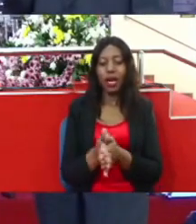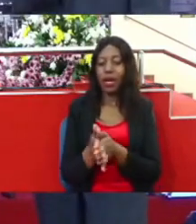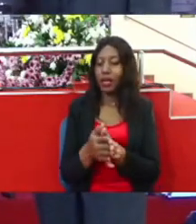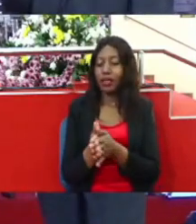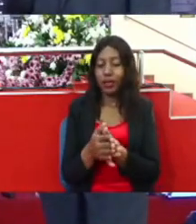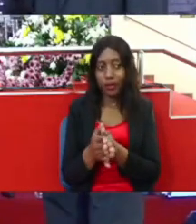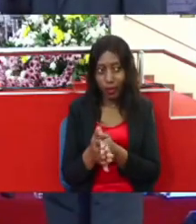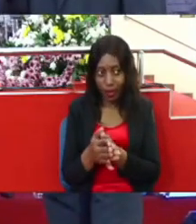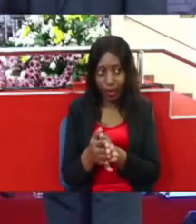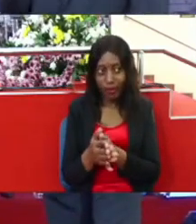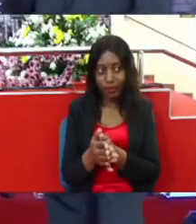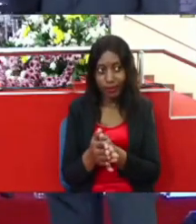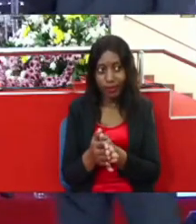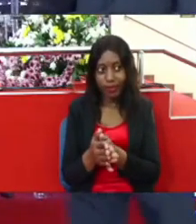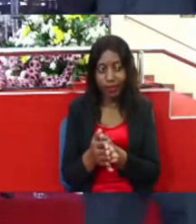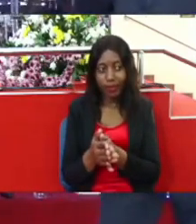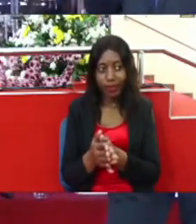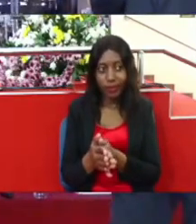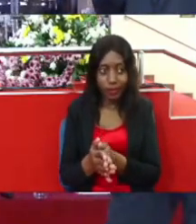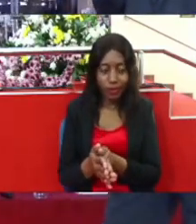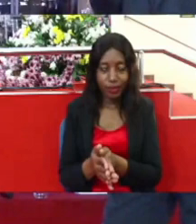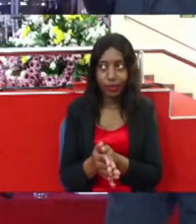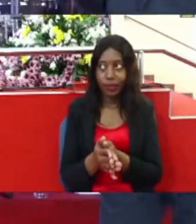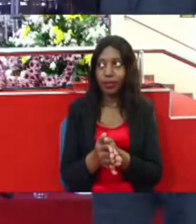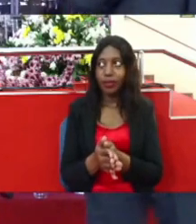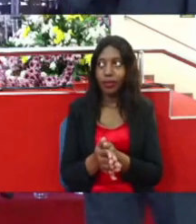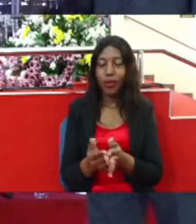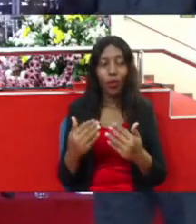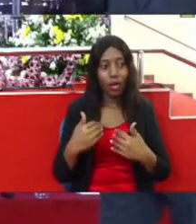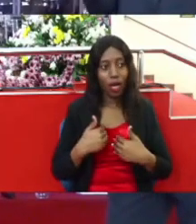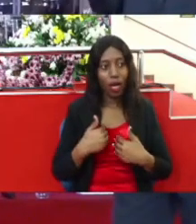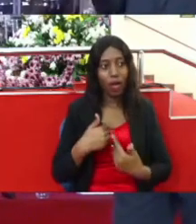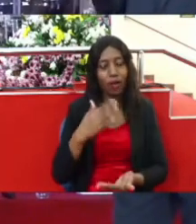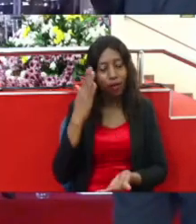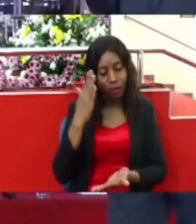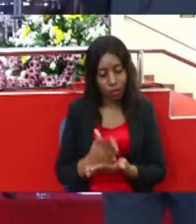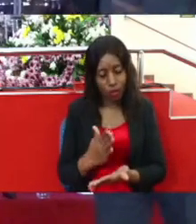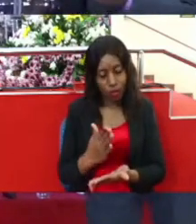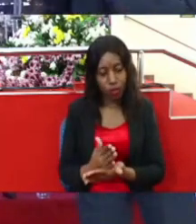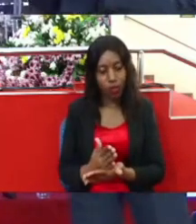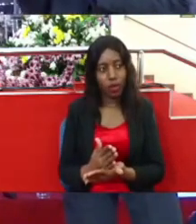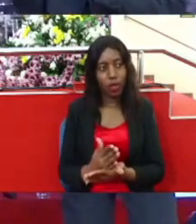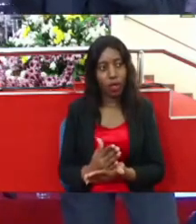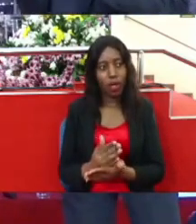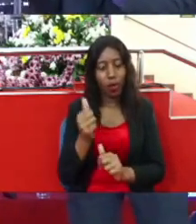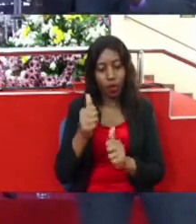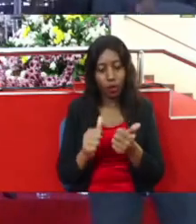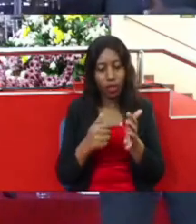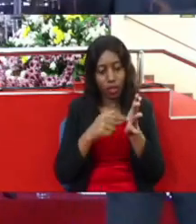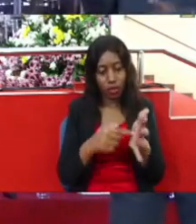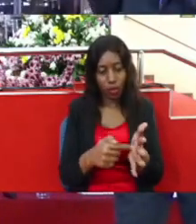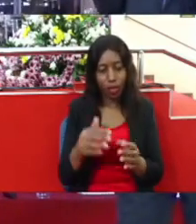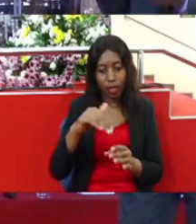there is a credence that comes with the story of Jonah when it is quoted by Jesus. Amen. Ili kwa wale ambao wanafikiria kwamba hii ni hadithi